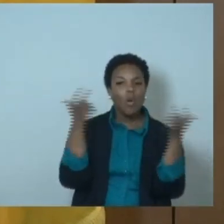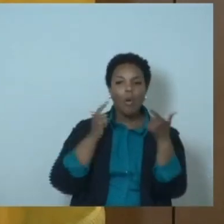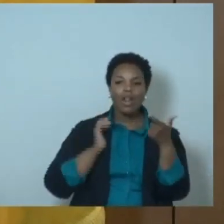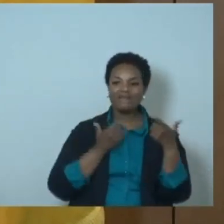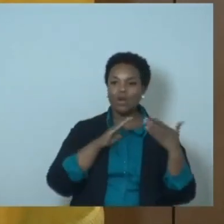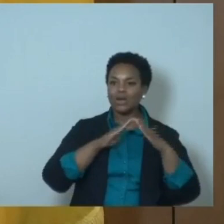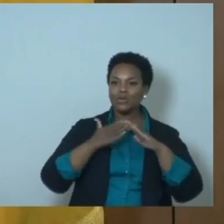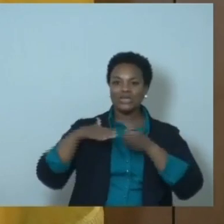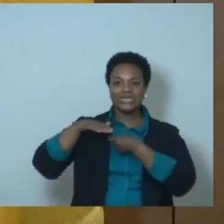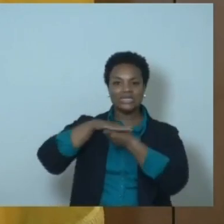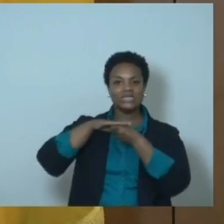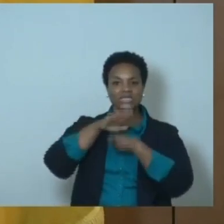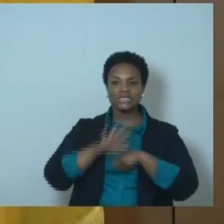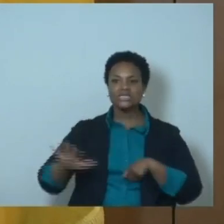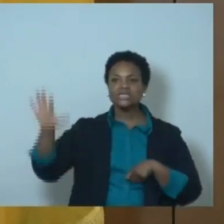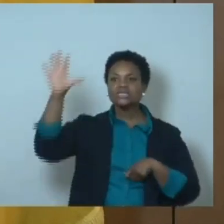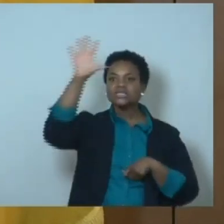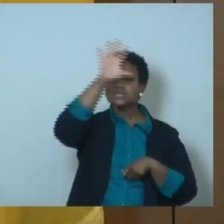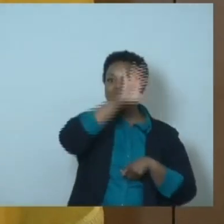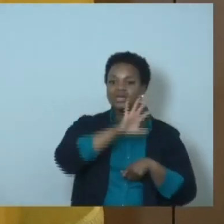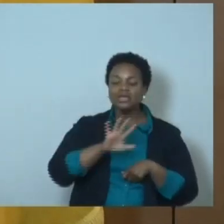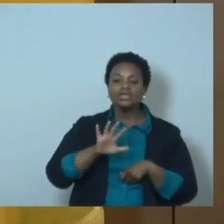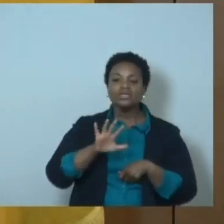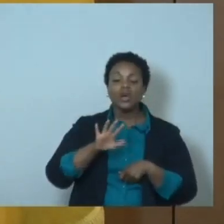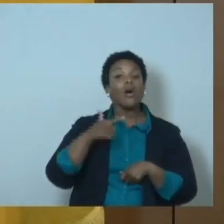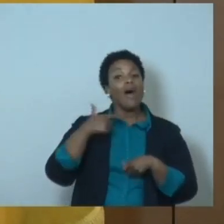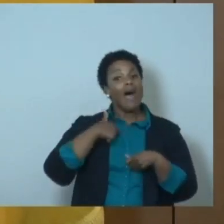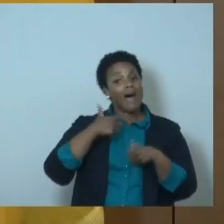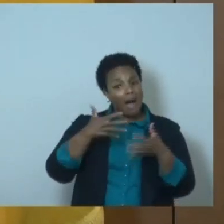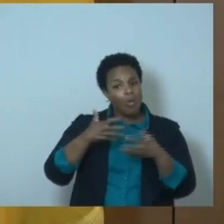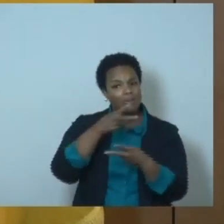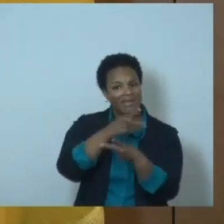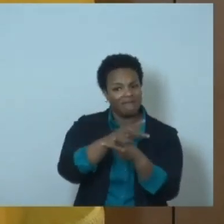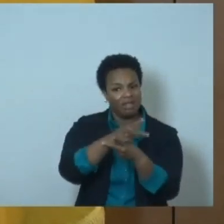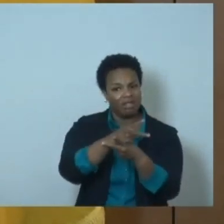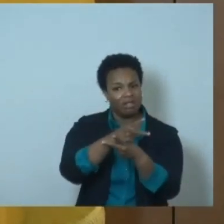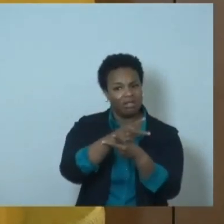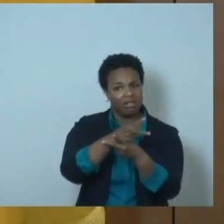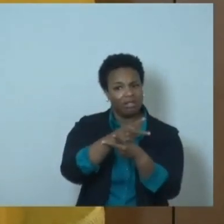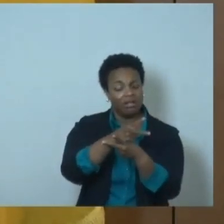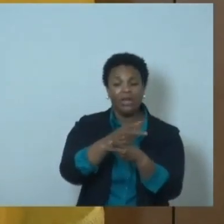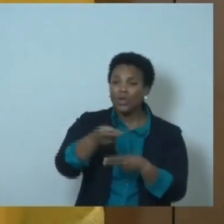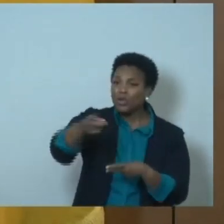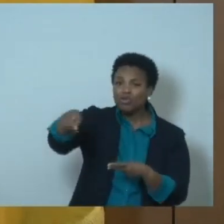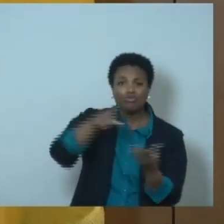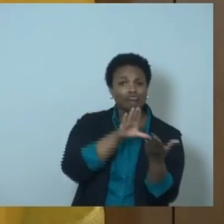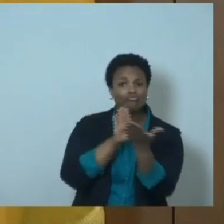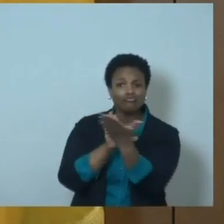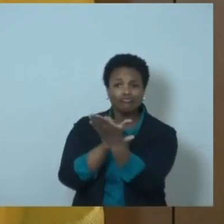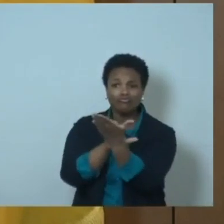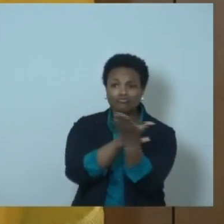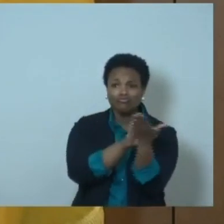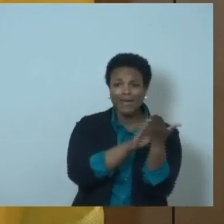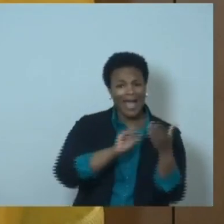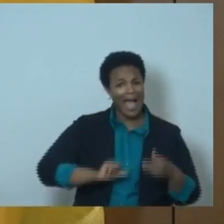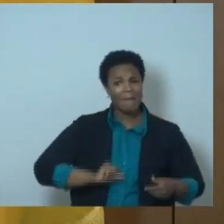so I want to be careful. I'm proud of New Mexicans. I appreciate how hard this has been. I do.